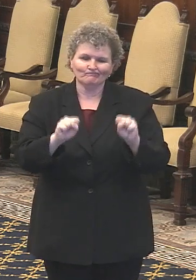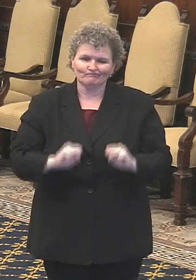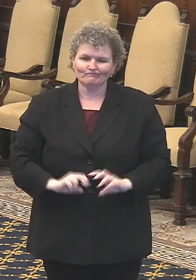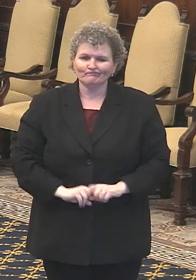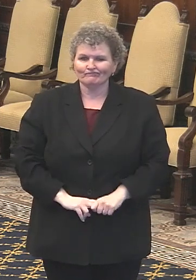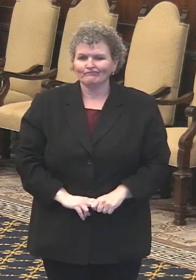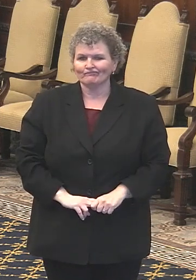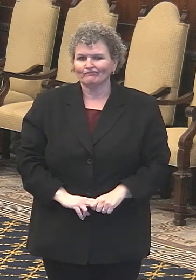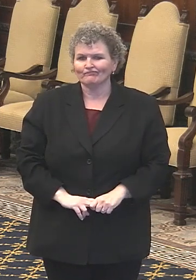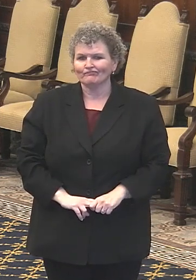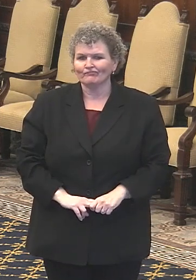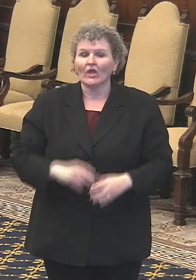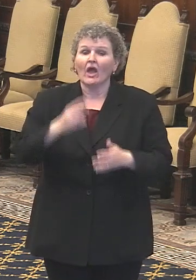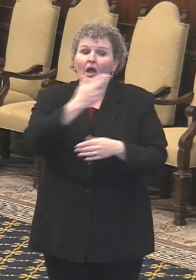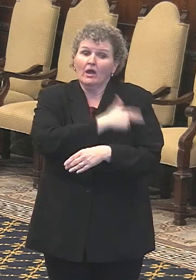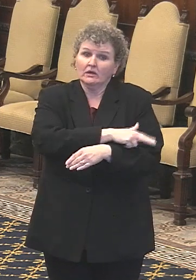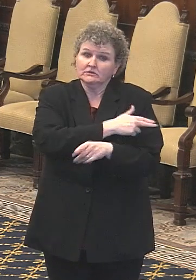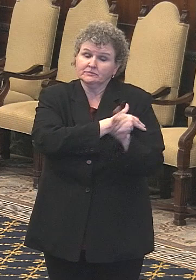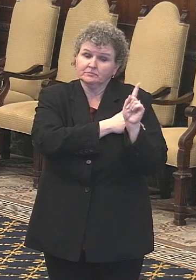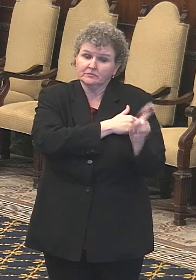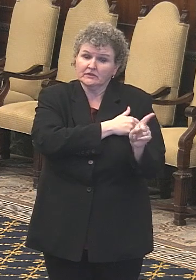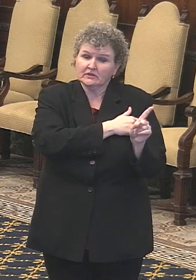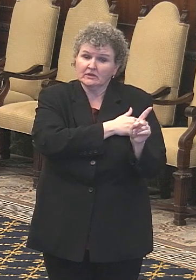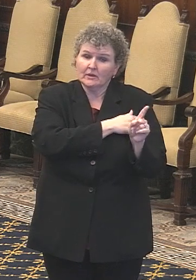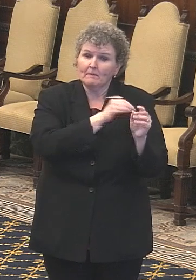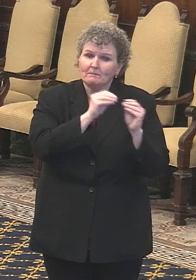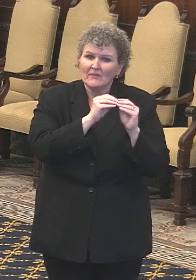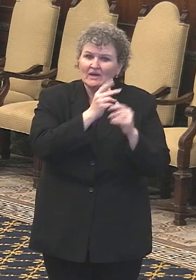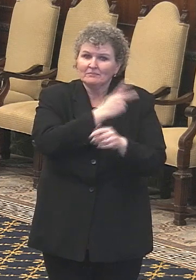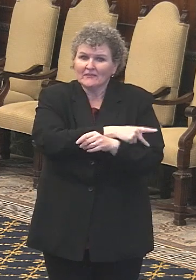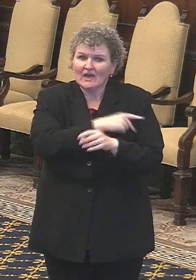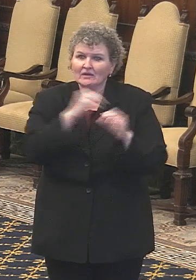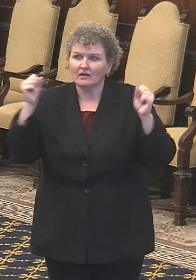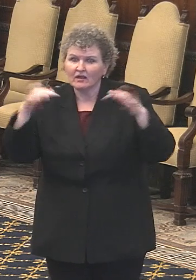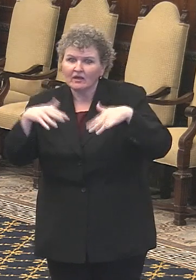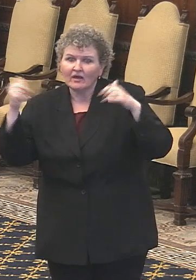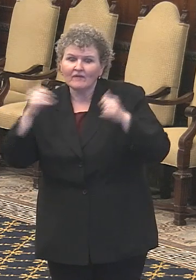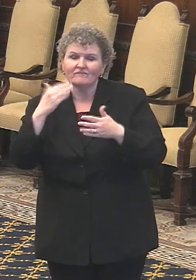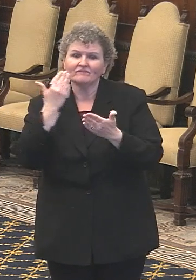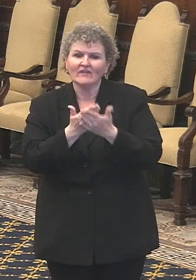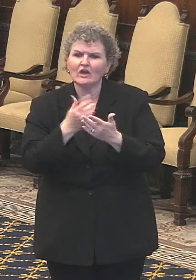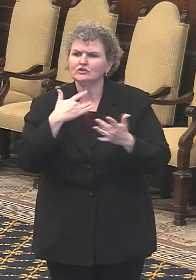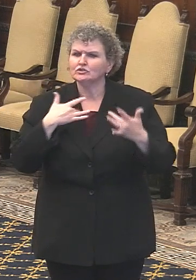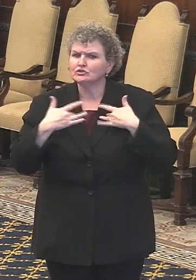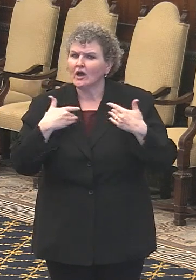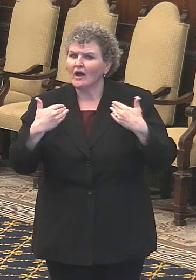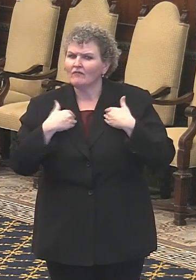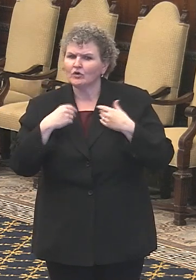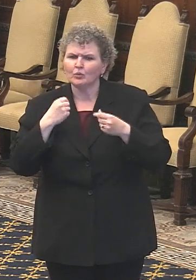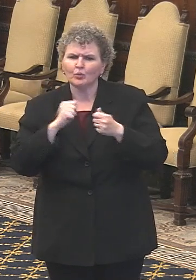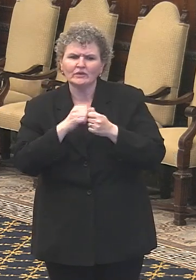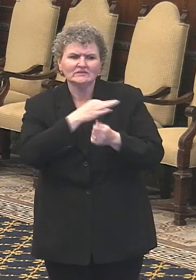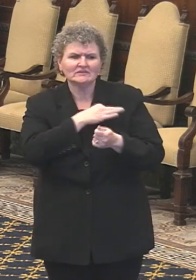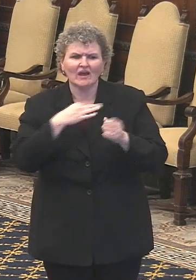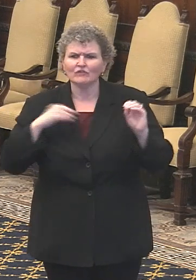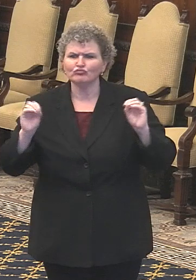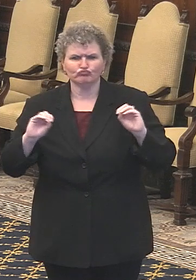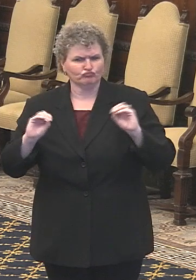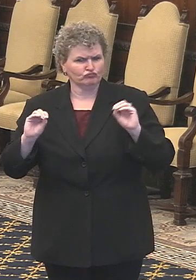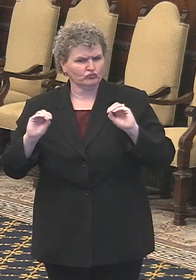hospitals that are, having a lot of patients, I'm not hearing of any of them furloughing staff. They need to keep the staff in order to treat the COVID